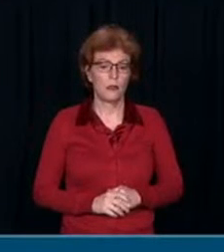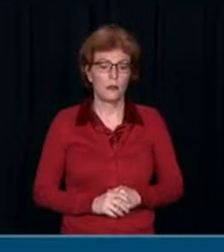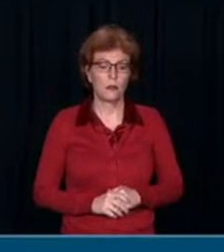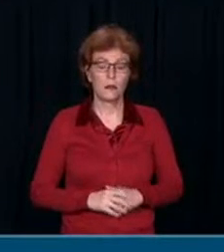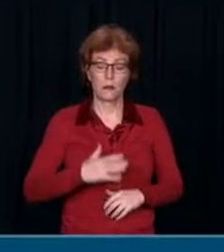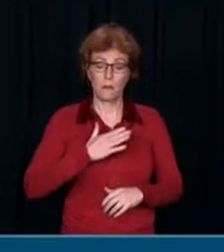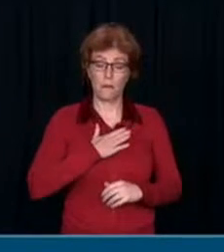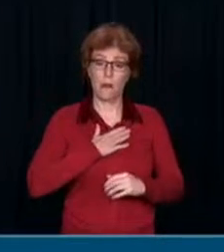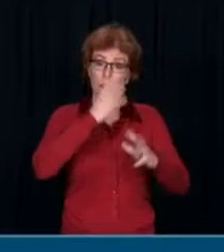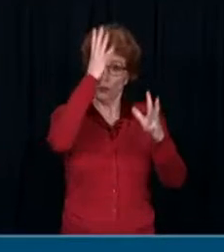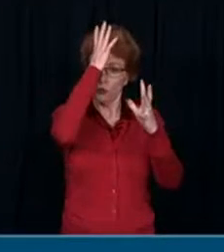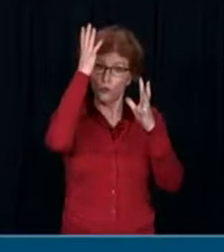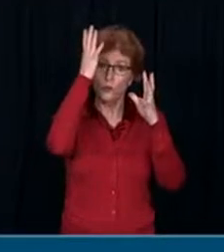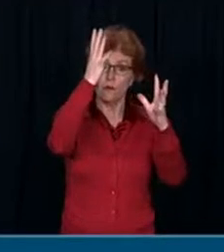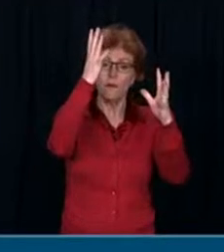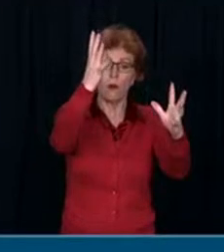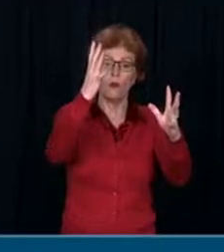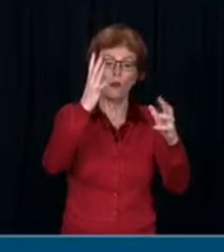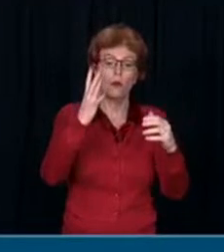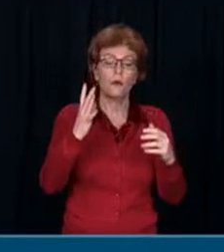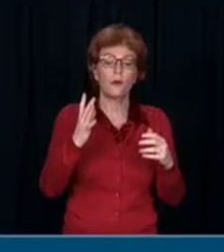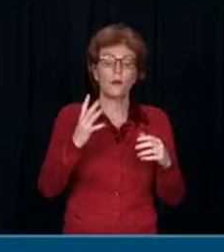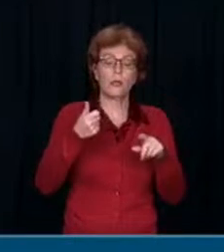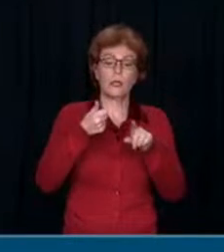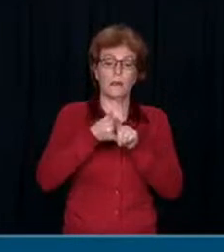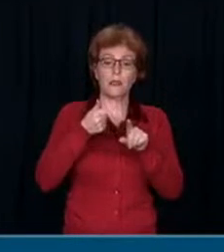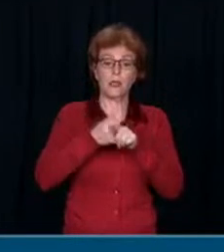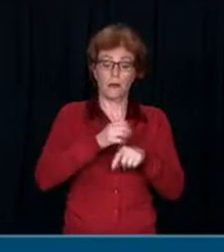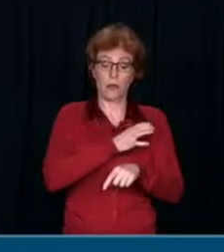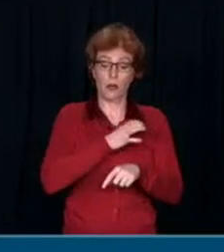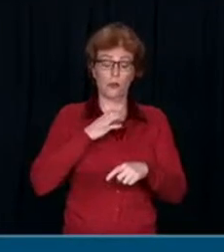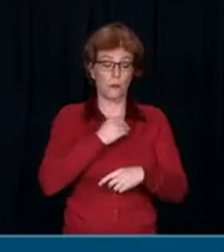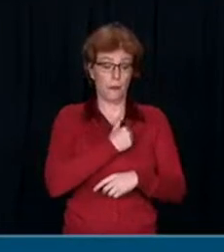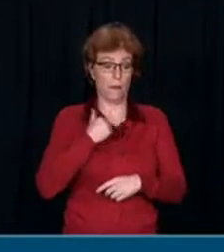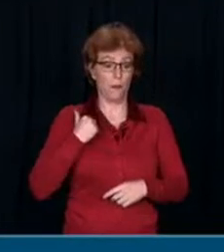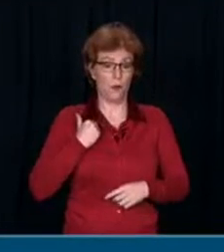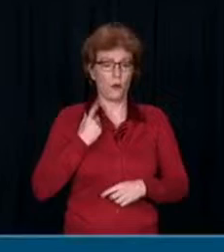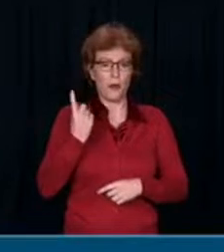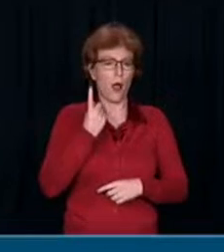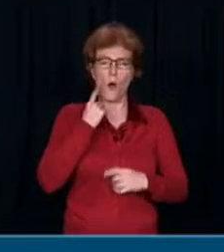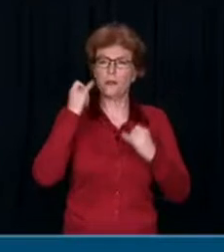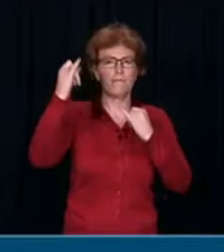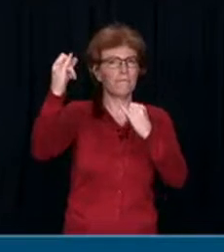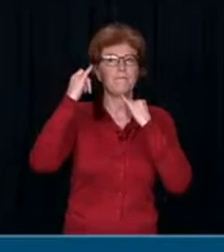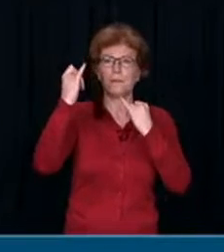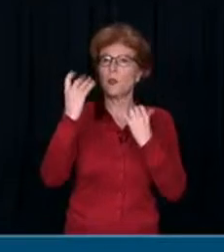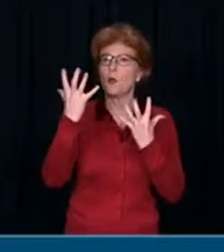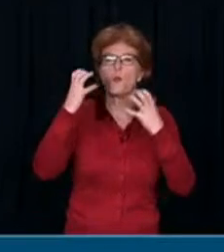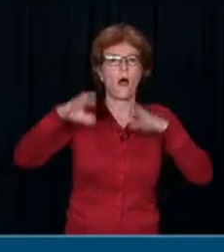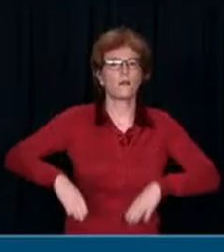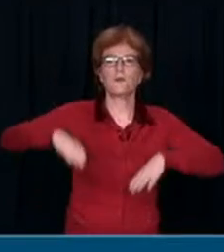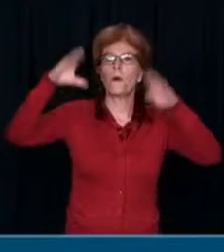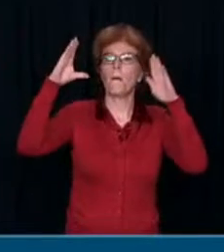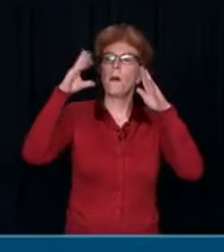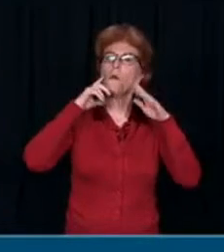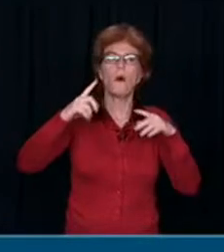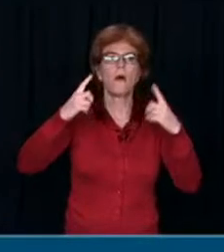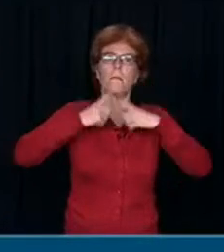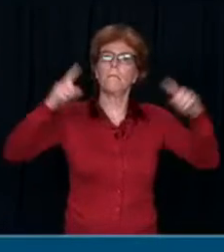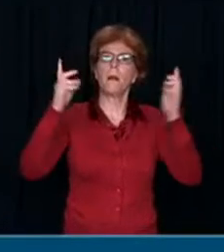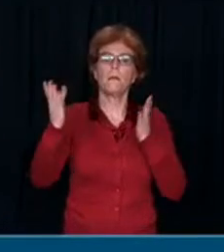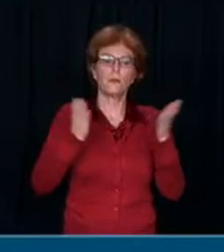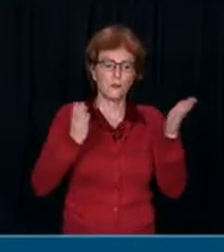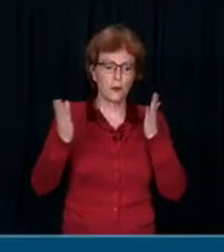my grandfather was a council member, and I always wanted to be like him, and being in public service.